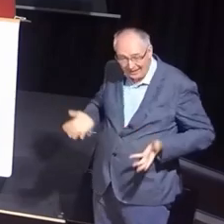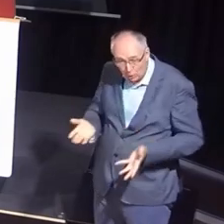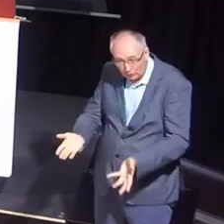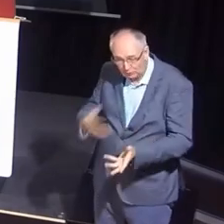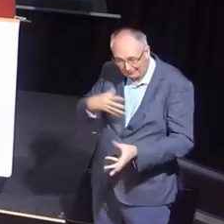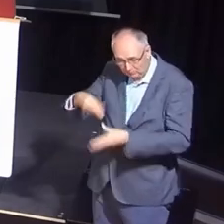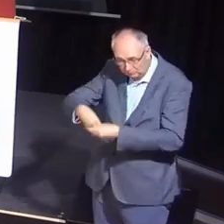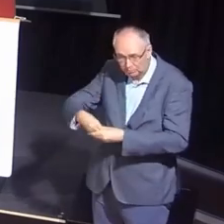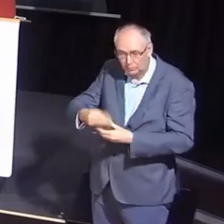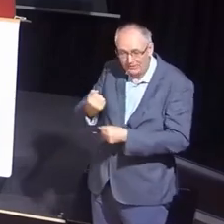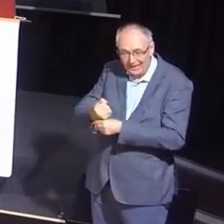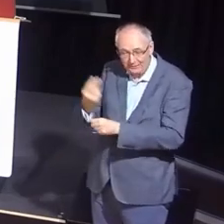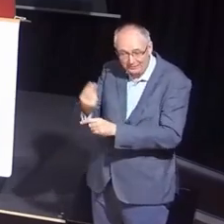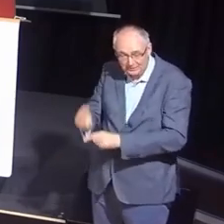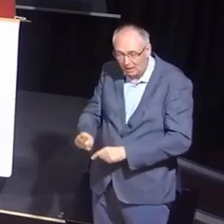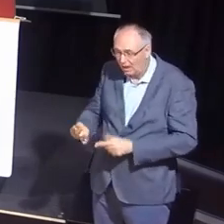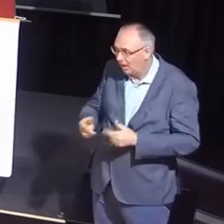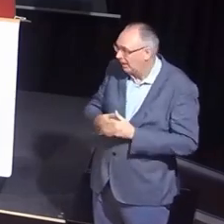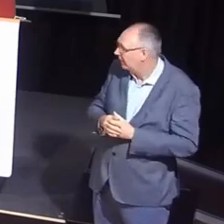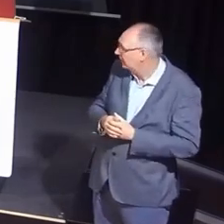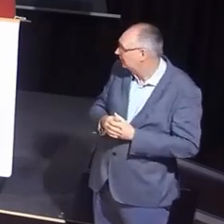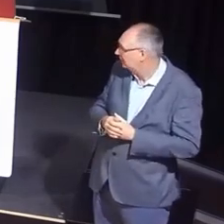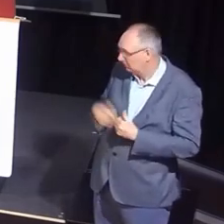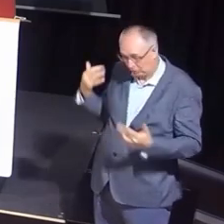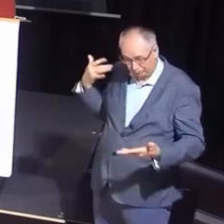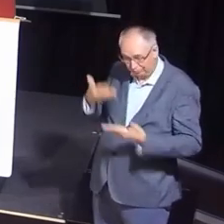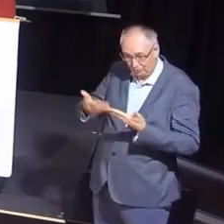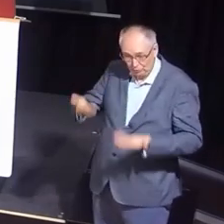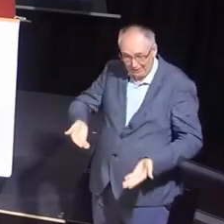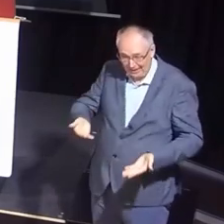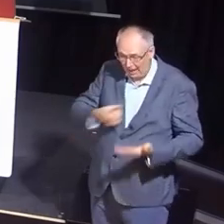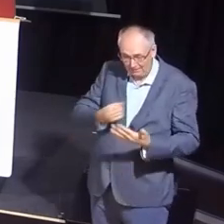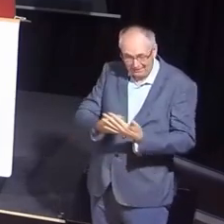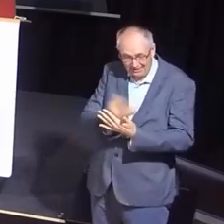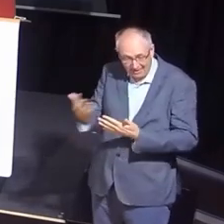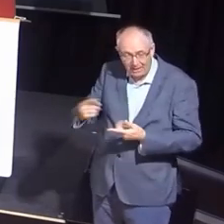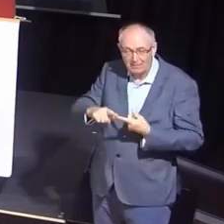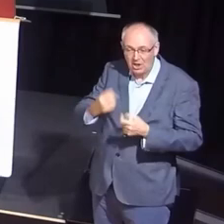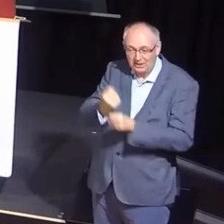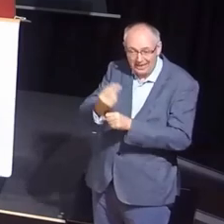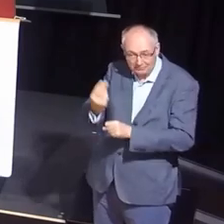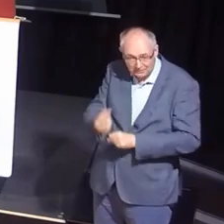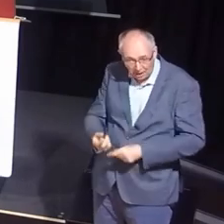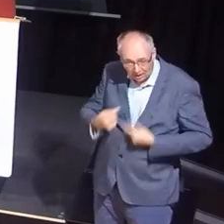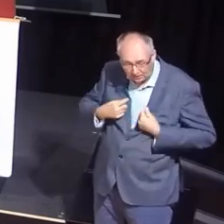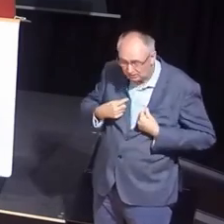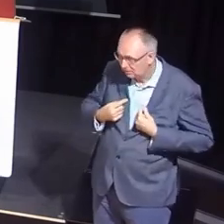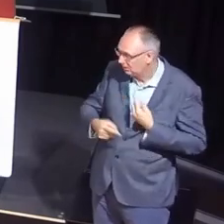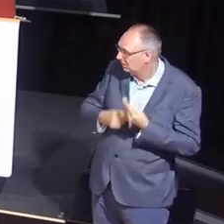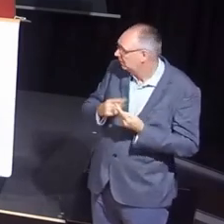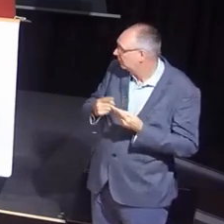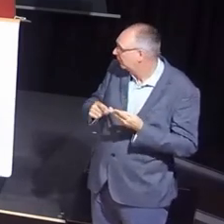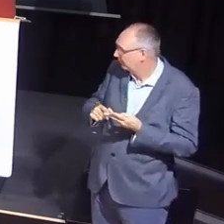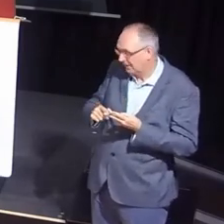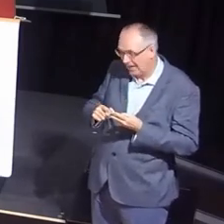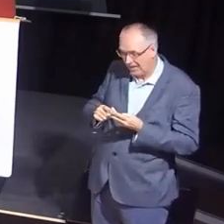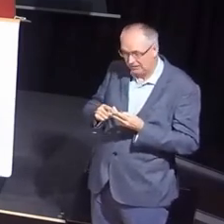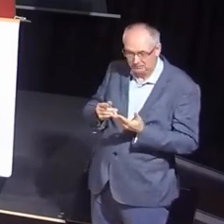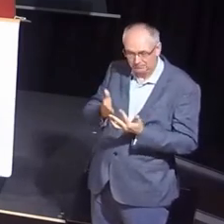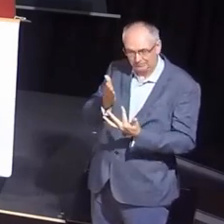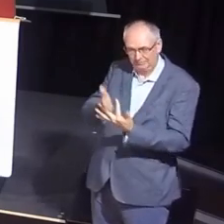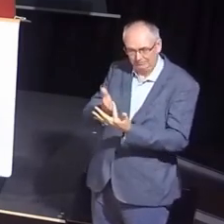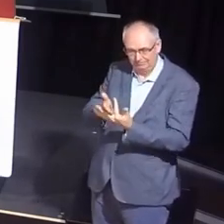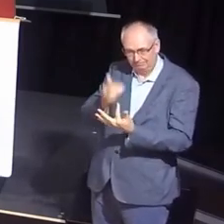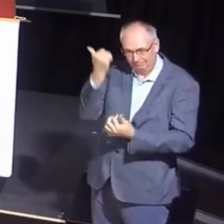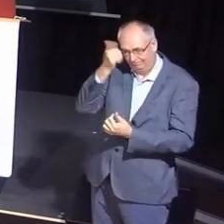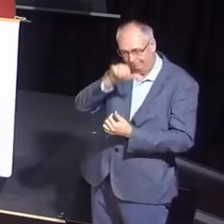I did. And today, fast forward, I'm now a developer and a game designer and a accessibility specialist in